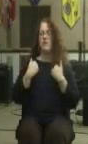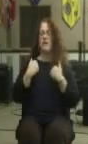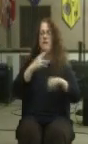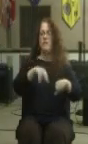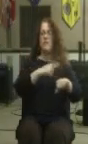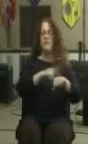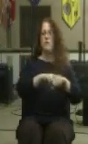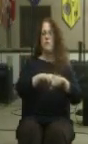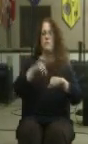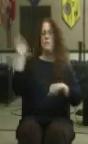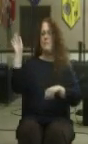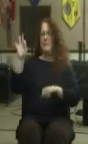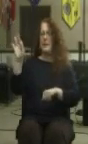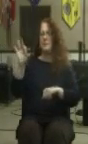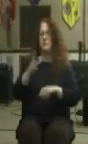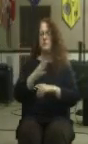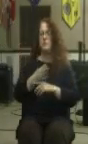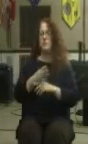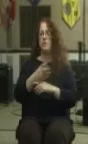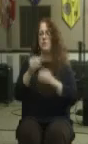We have the normal pastor teacher.